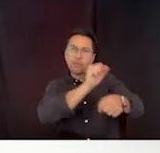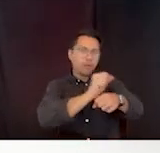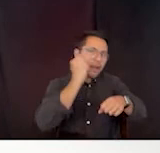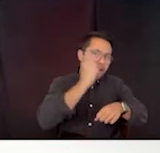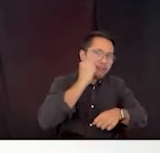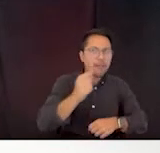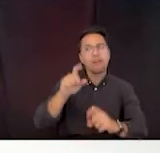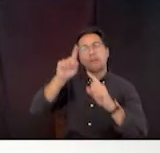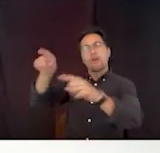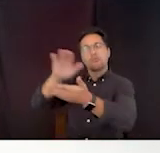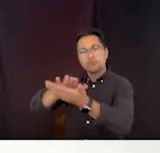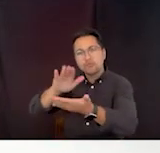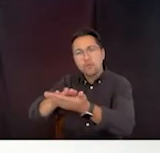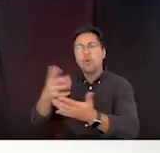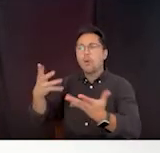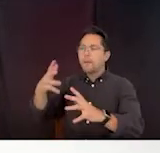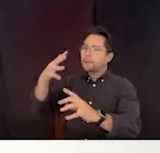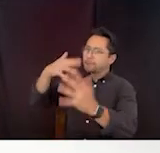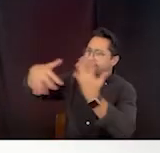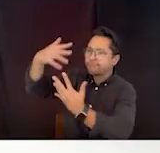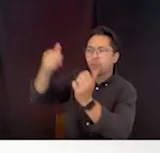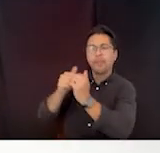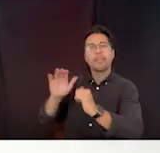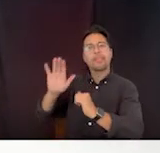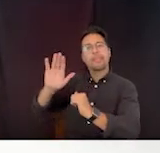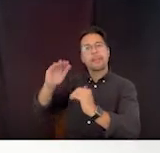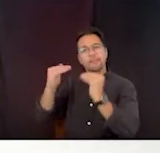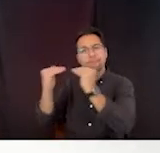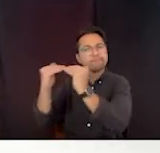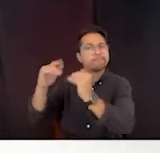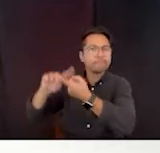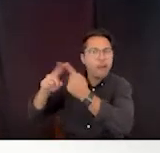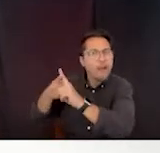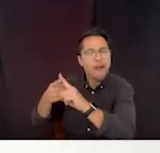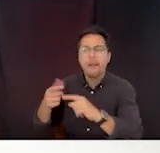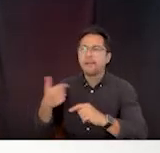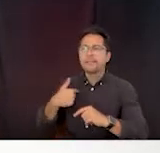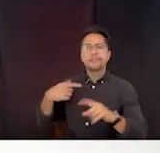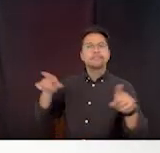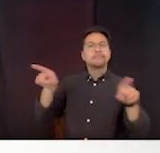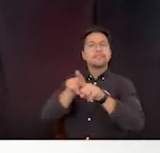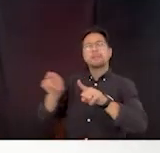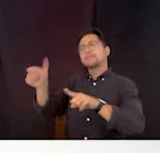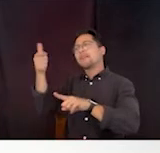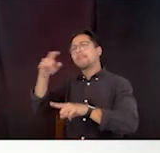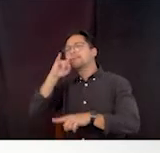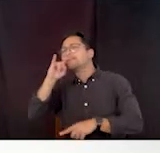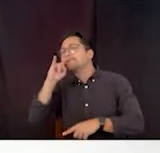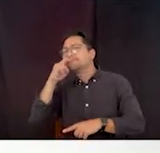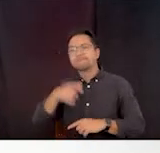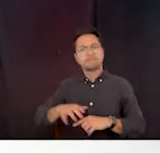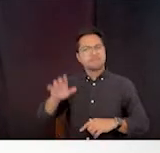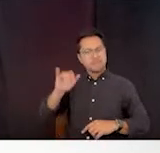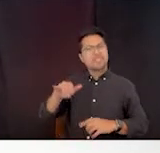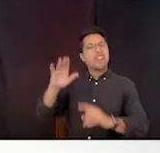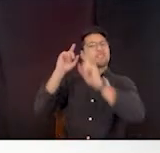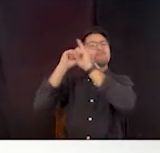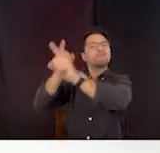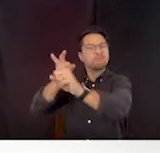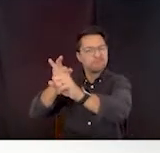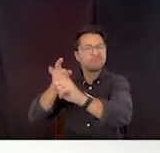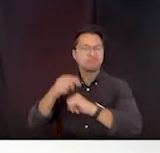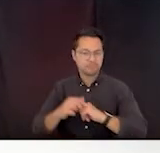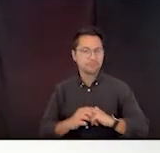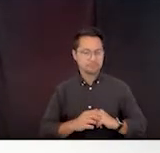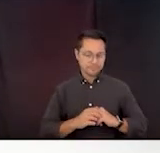there. We want them to be with their neurotypical peers. We want them to be doing just everything as everybody else. So that should be kind of the end game in mind, is